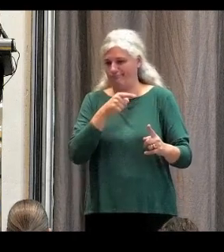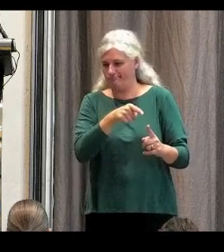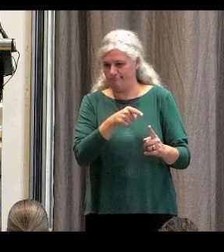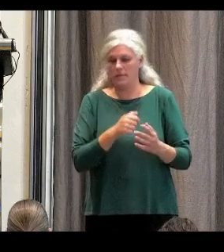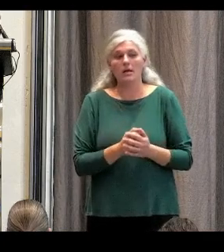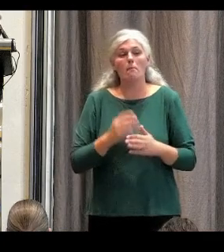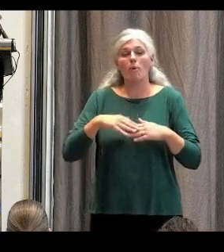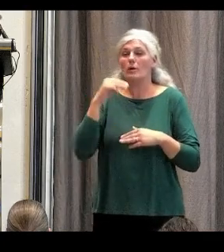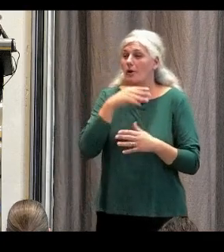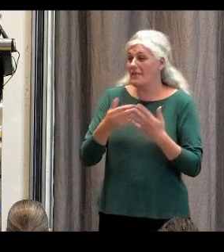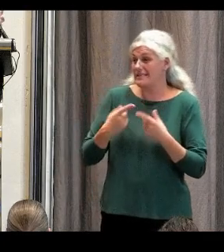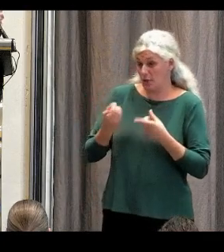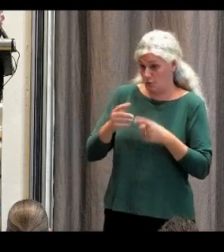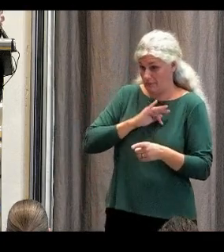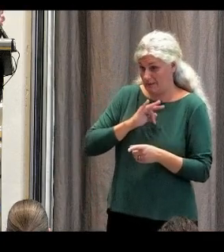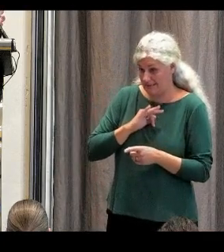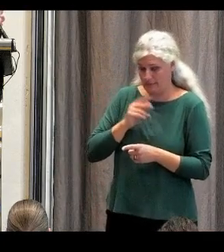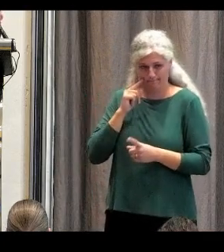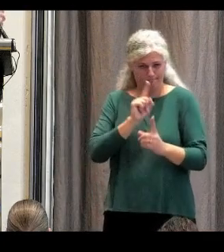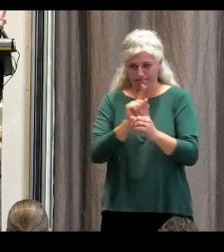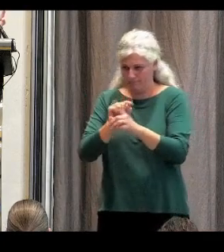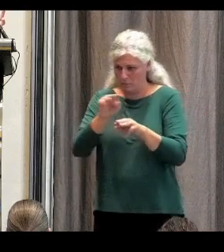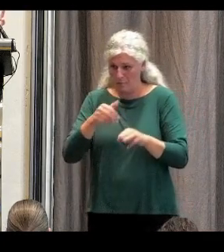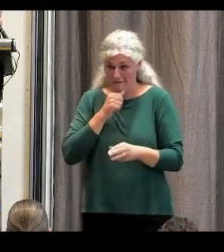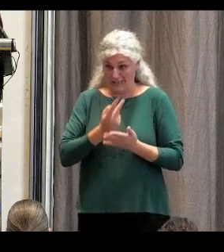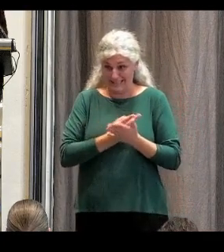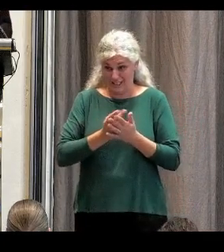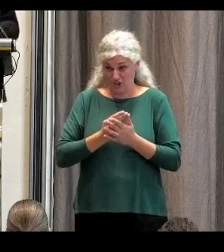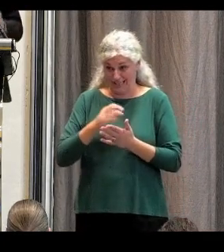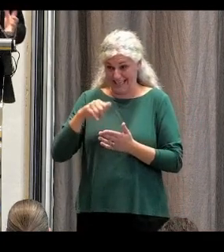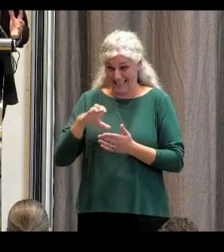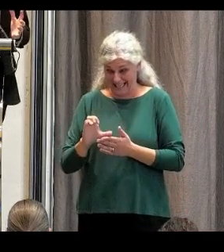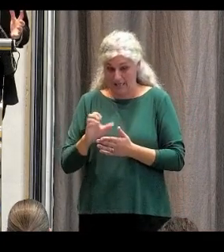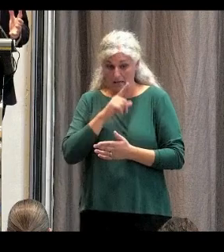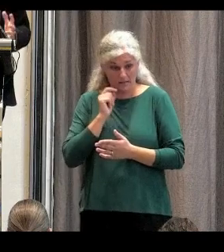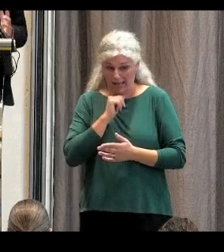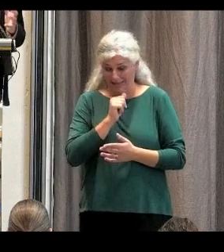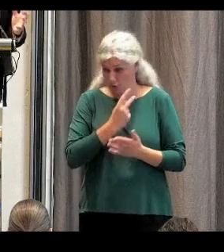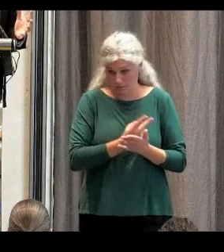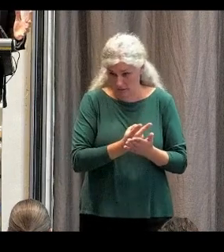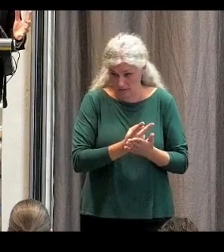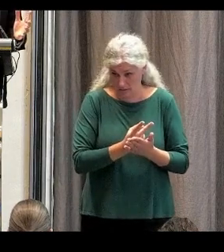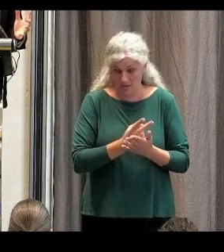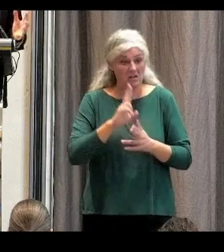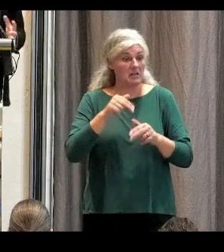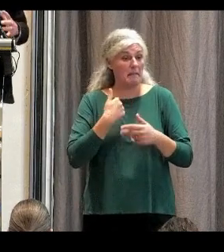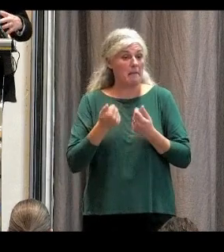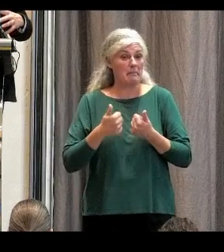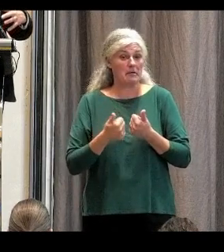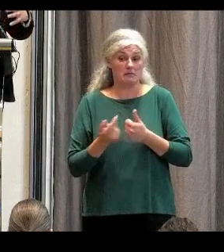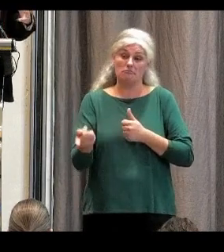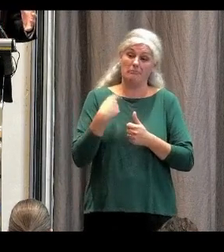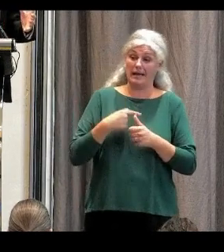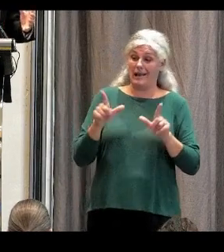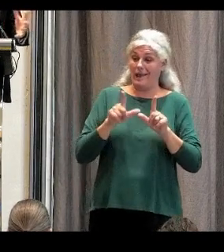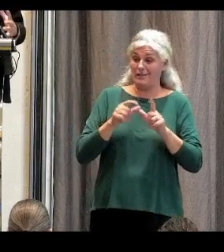of the more important things that I do when I see people in my first seizure clinic is to tell them they haven't had a seizure. They can have their driving license back, and